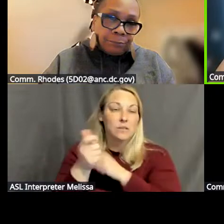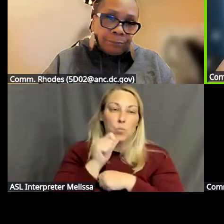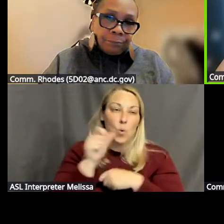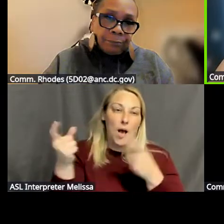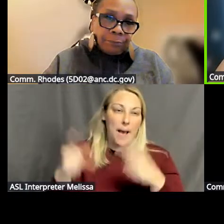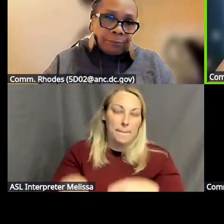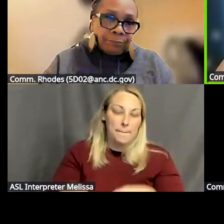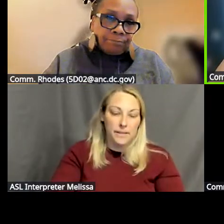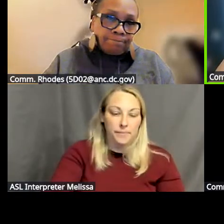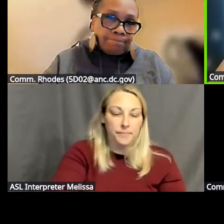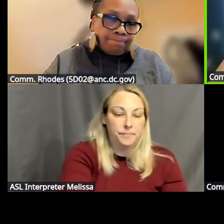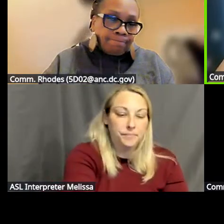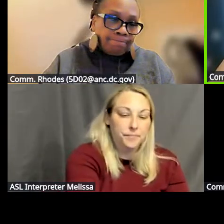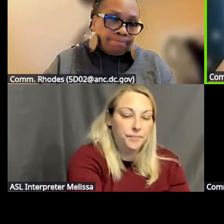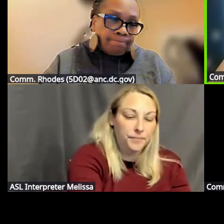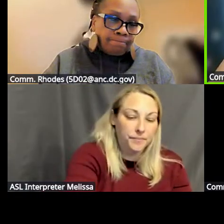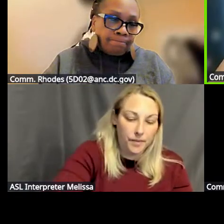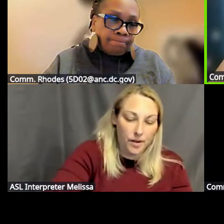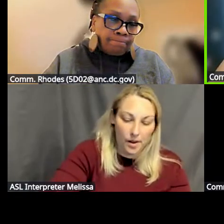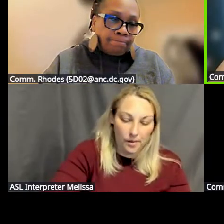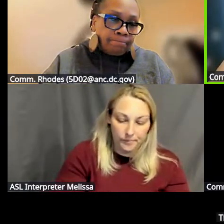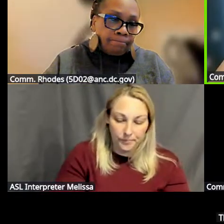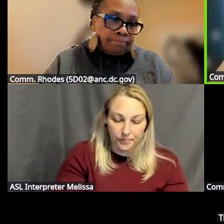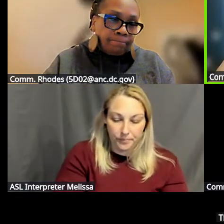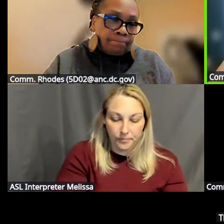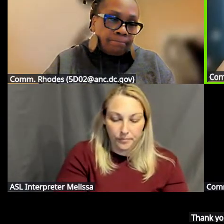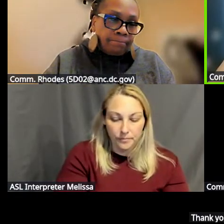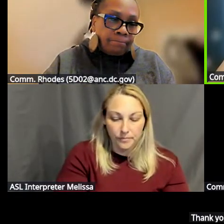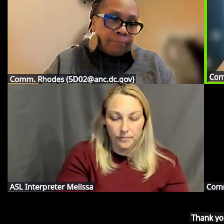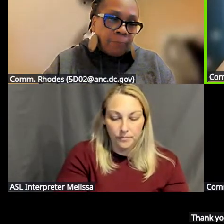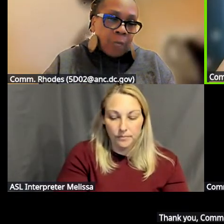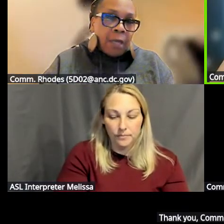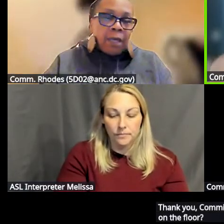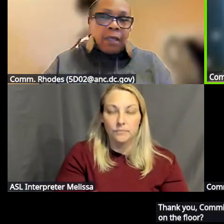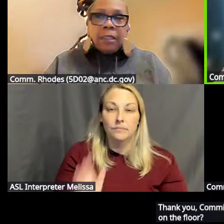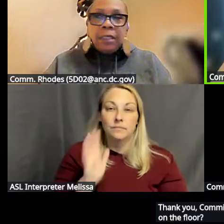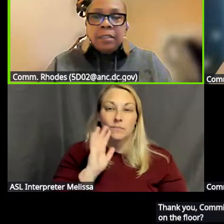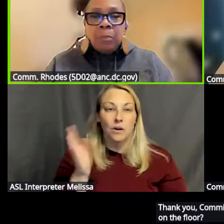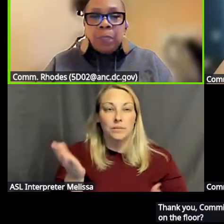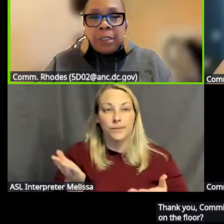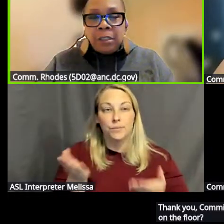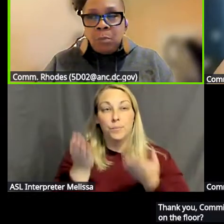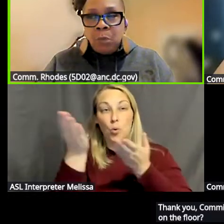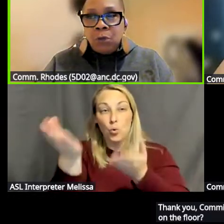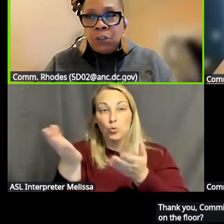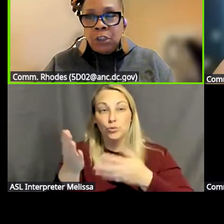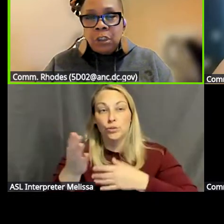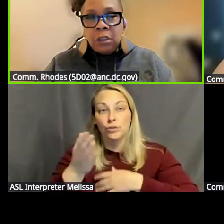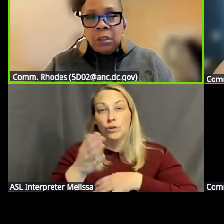Thank you, Commissioner. With that being said, would you like to place a motion on the floor? Yes, I place a